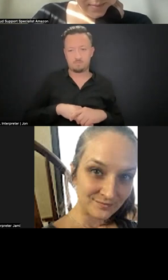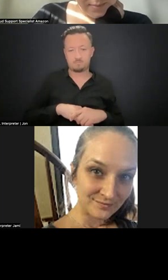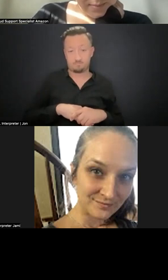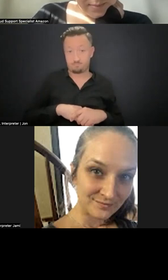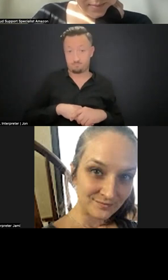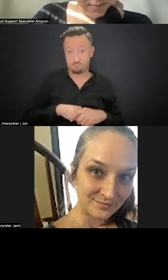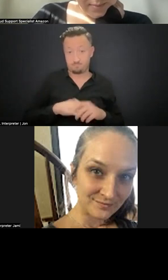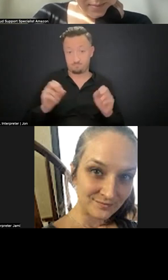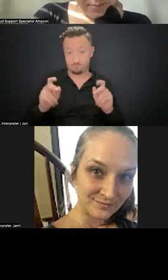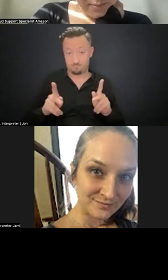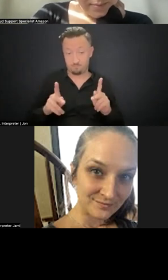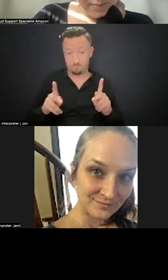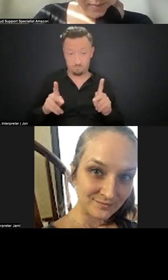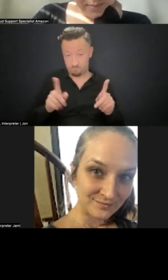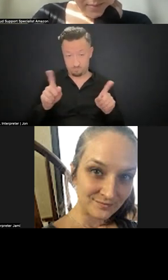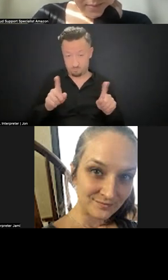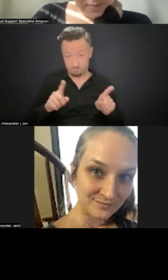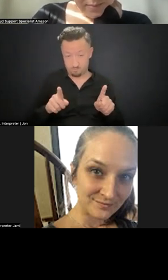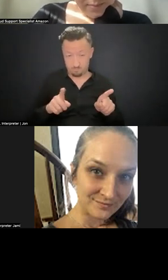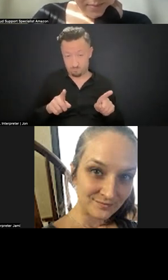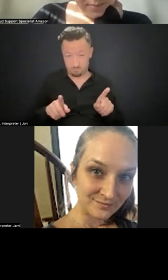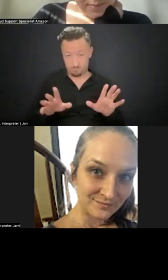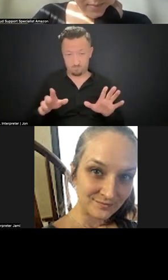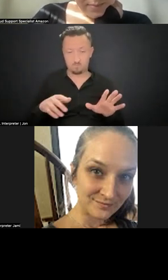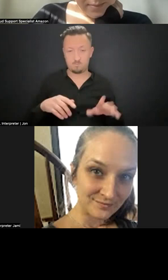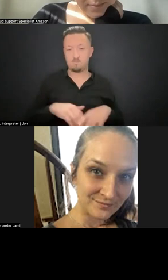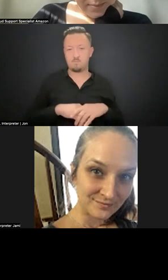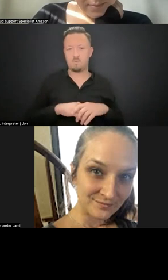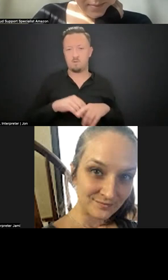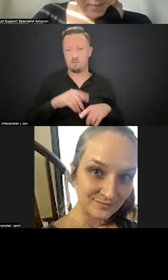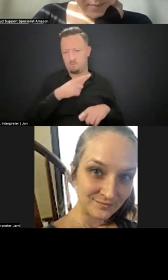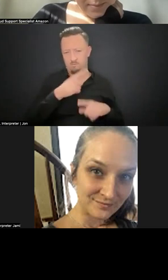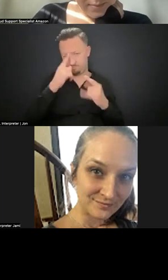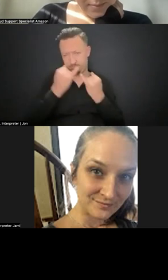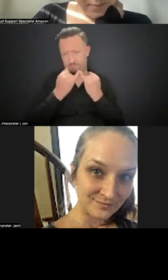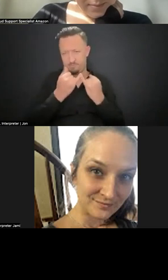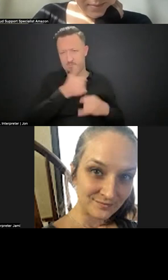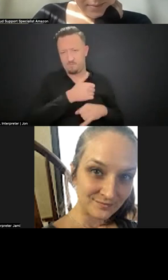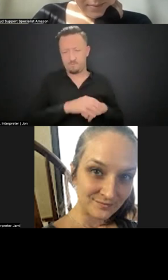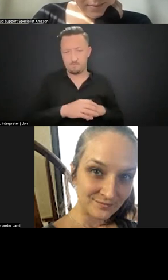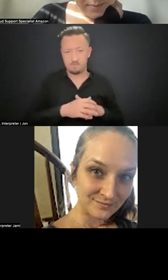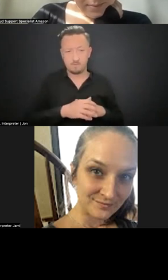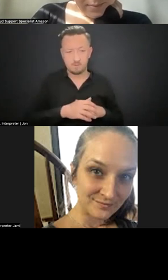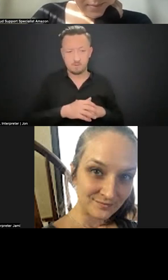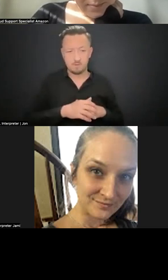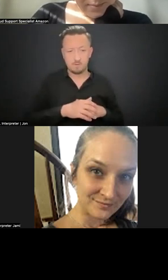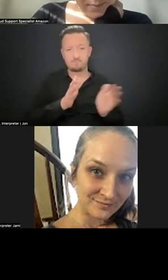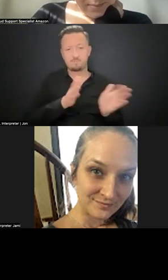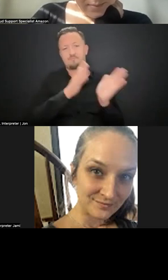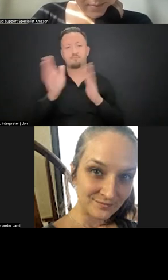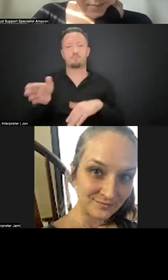Okay. Well, I misunderstood. I did the knowledge check. Okay, good. Let's hear